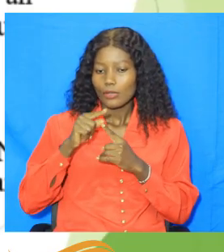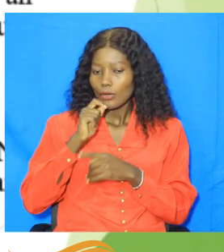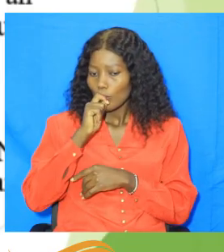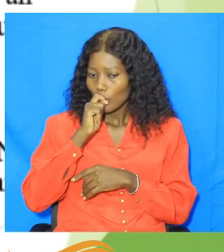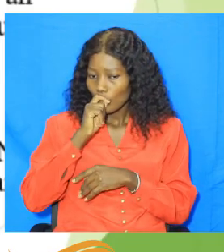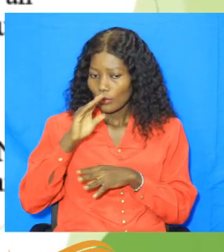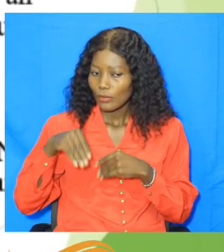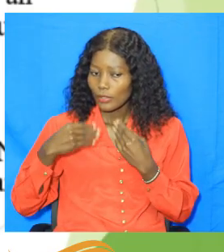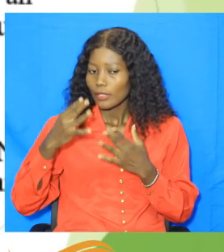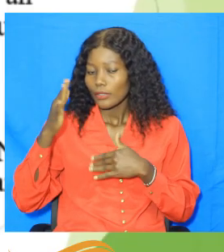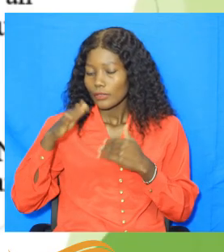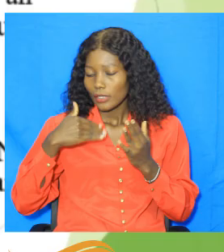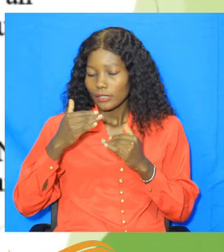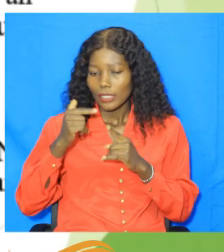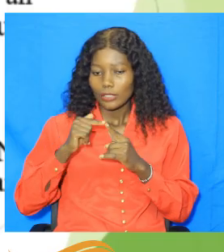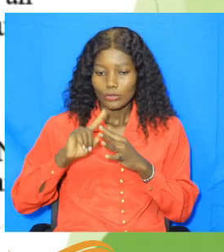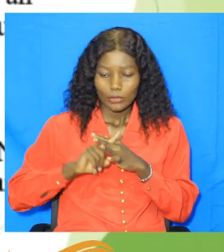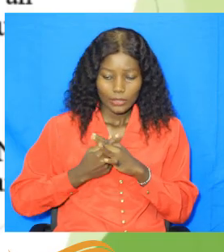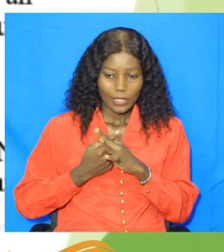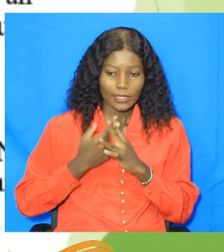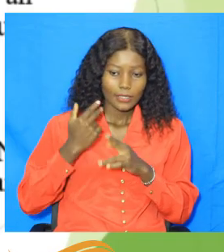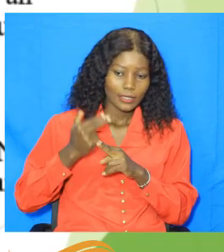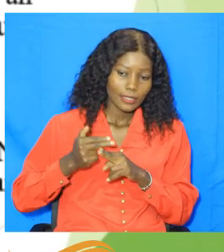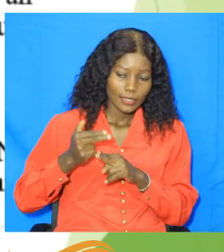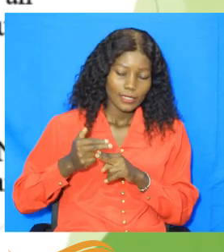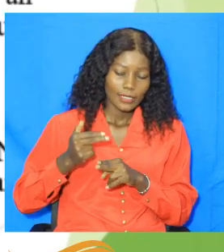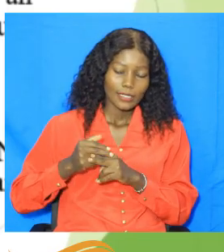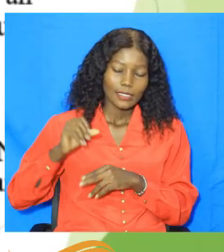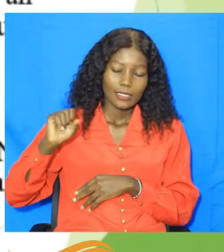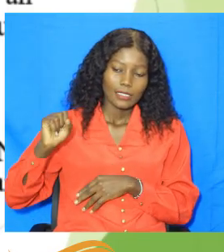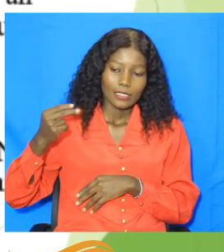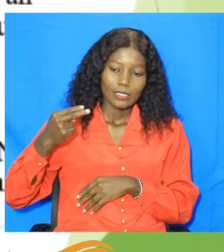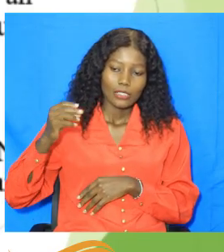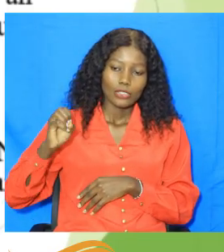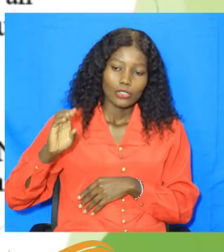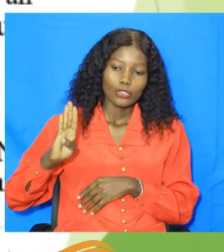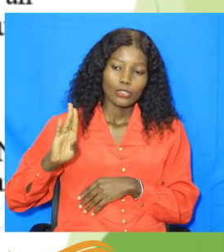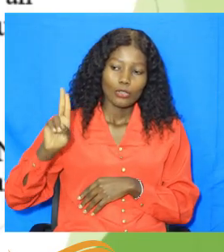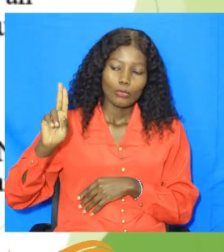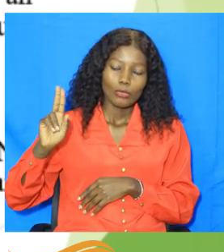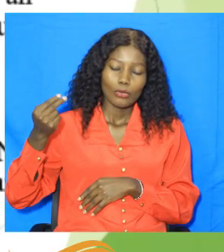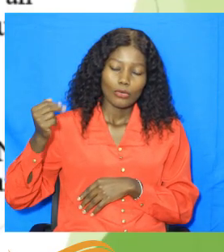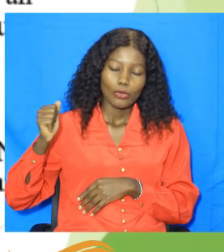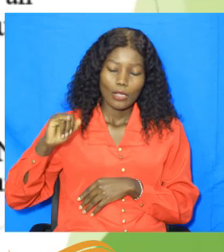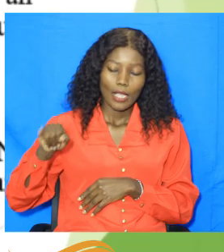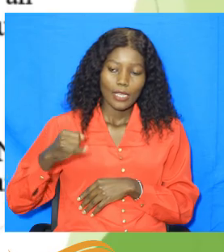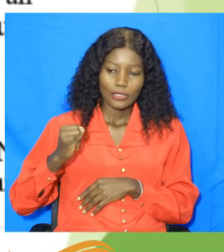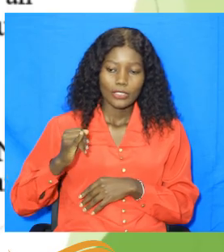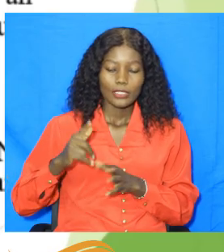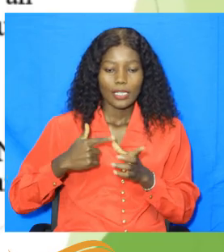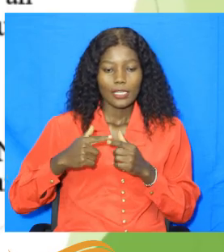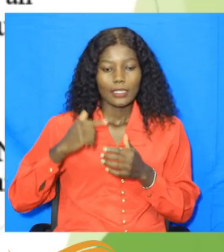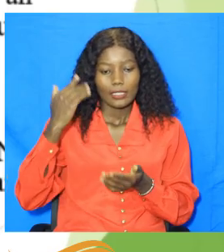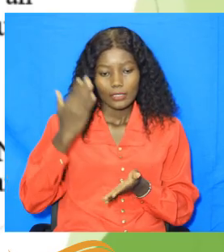start. That is called, we say, shobu hajime, and